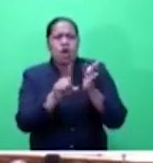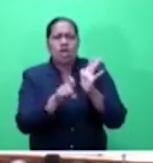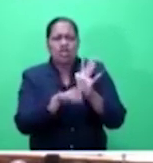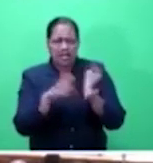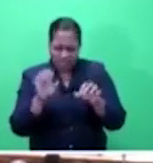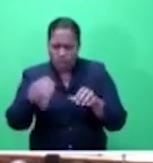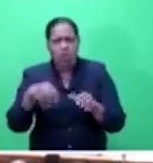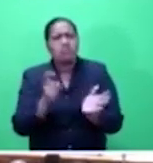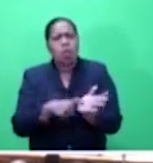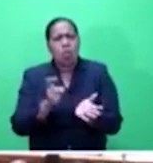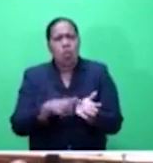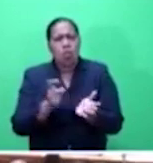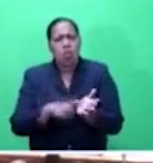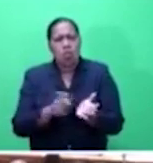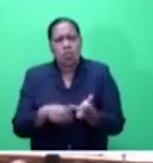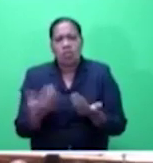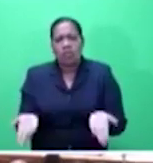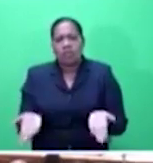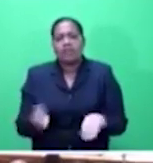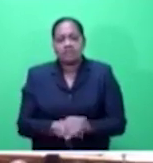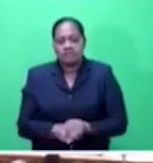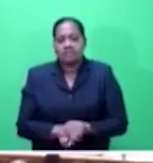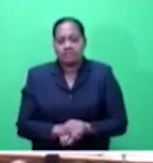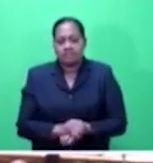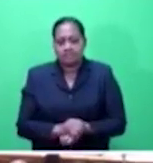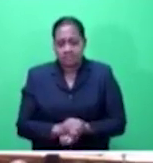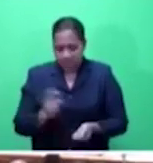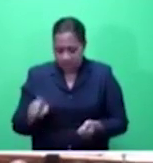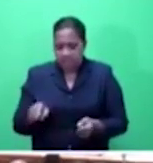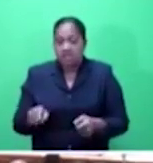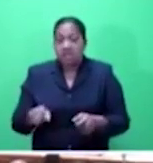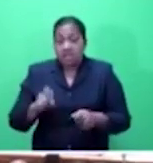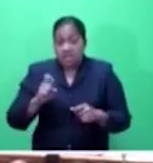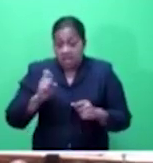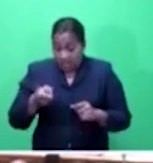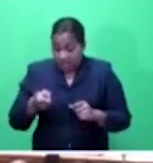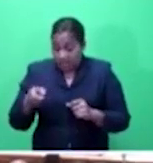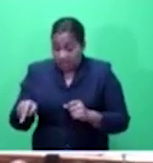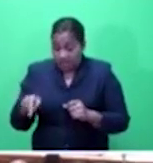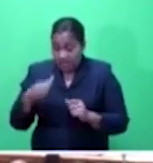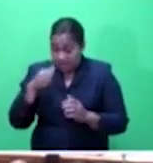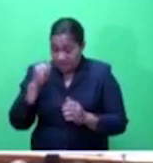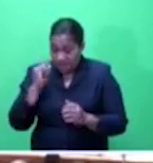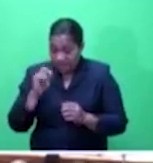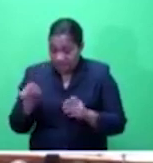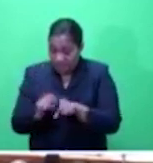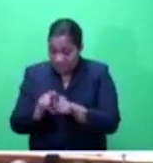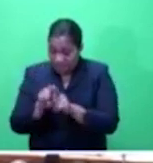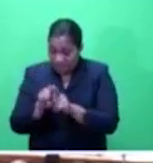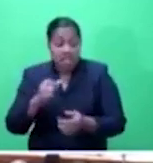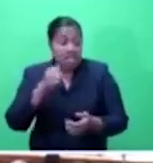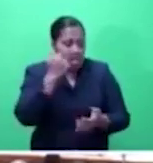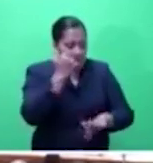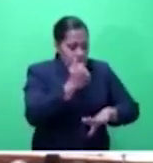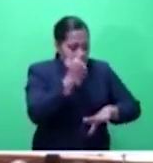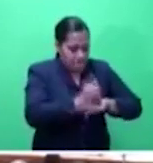this time, the CCA will suffice. But if the situation gets bad, government will go ahead and give a letter of comfort to all the banks to protect